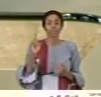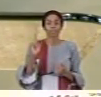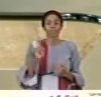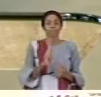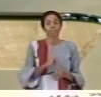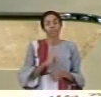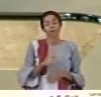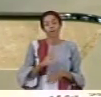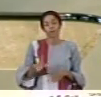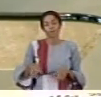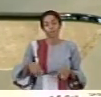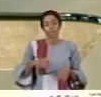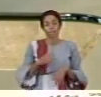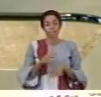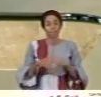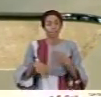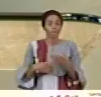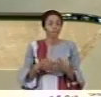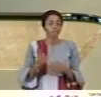close to thee, all